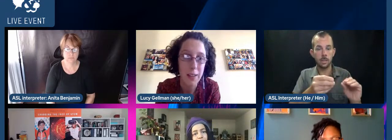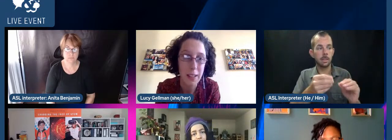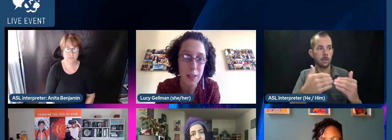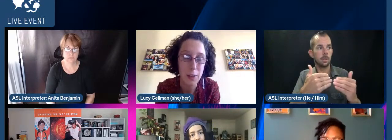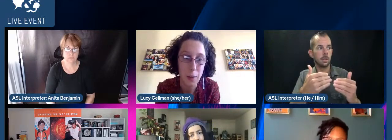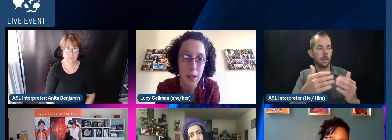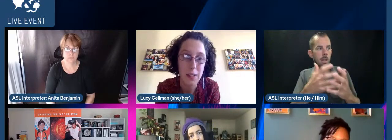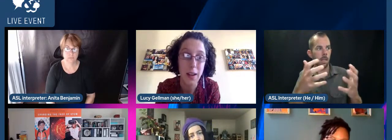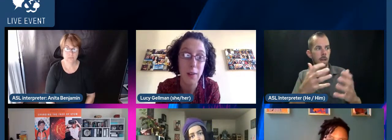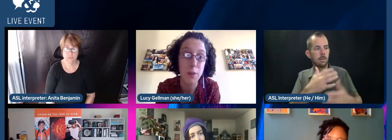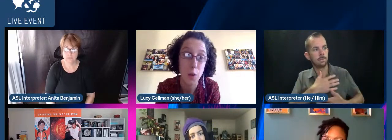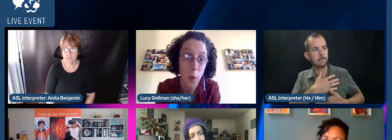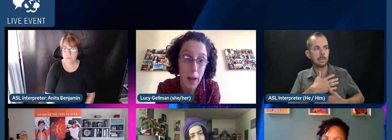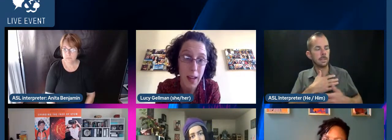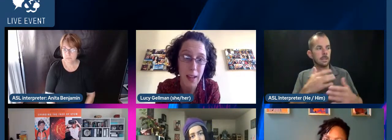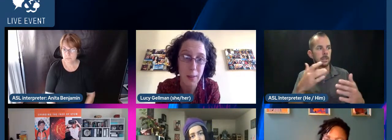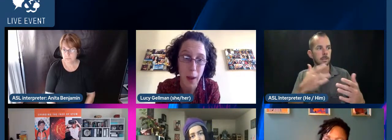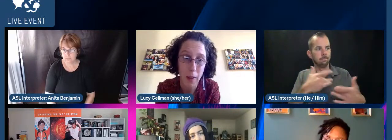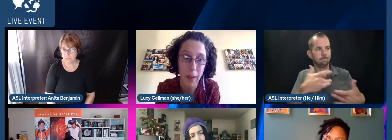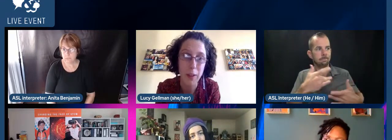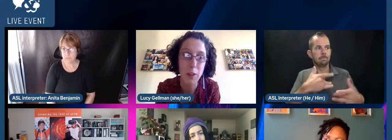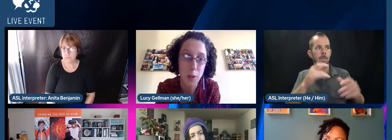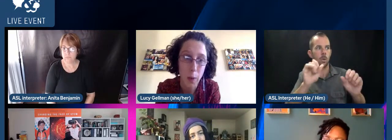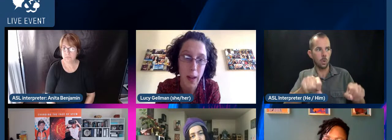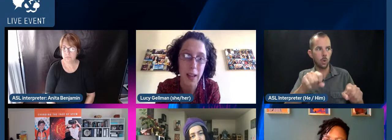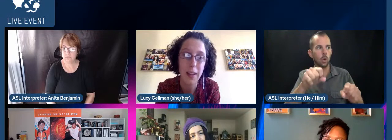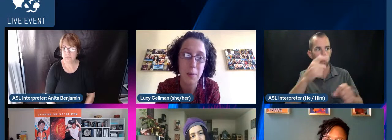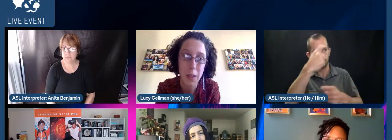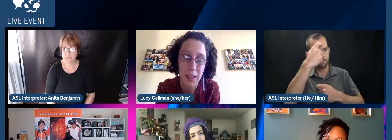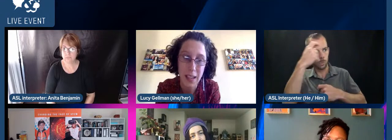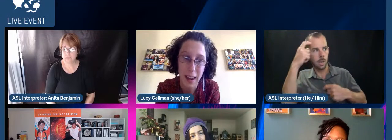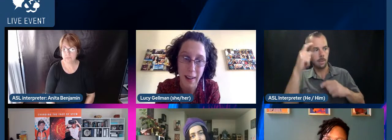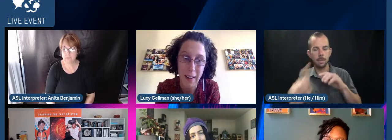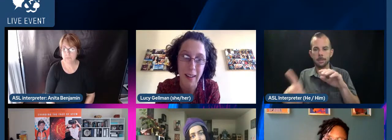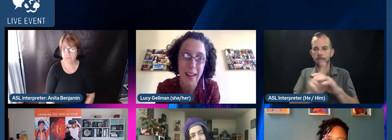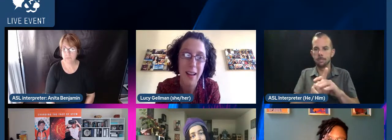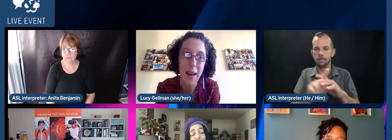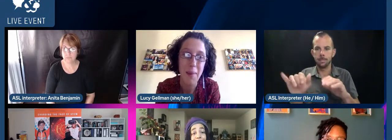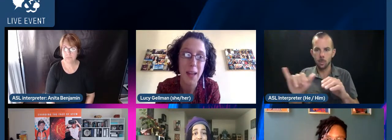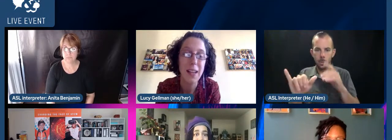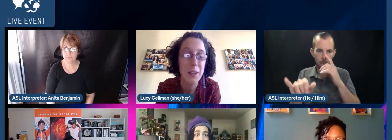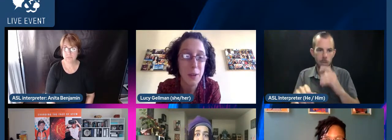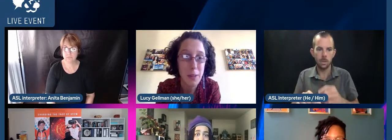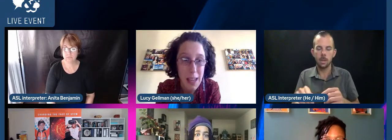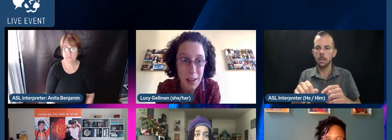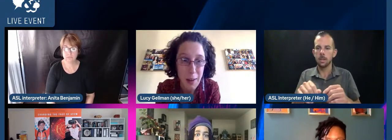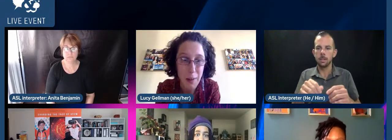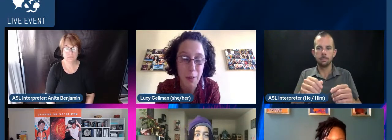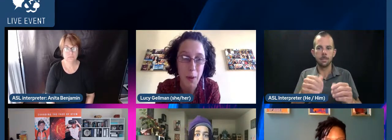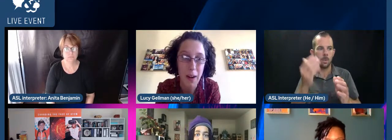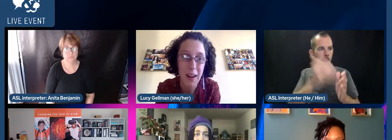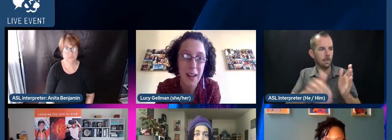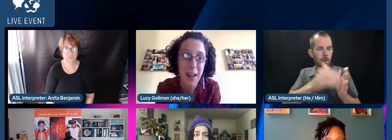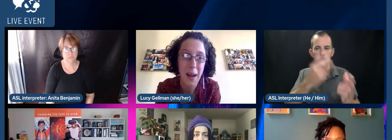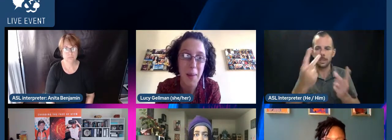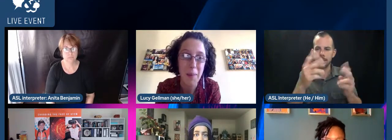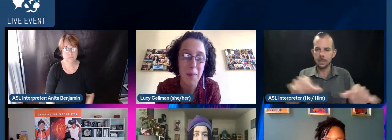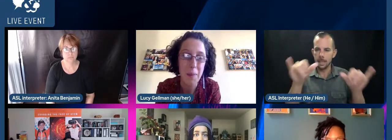we're not seeing stories of joy as well, joy, community care. And so thank you